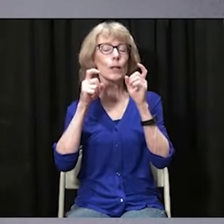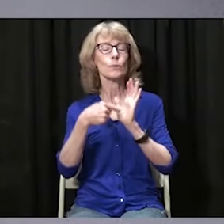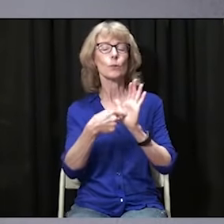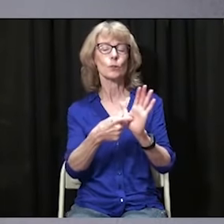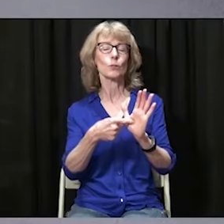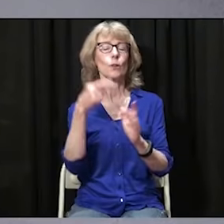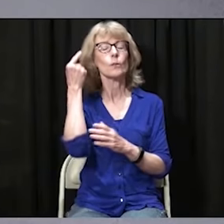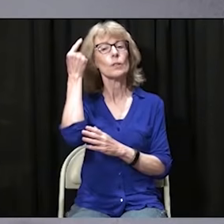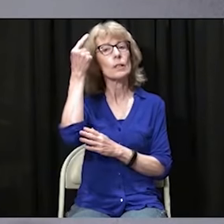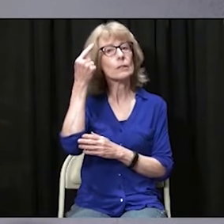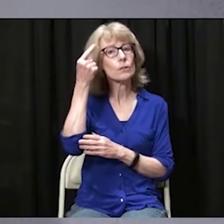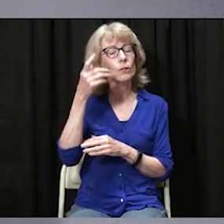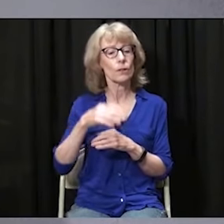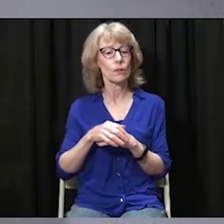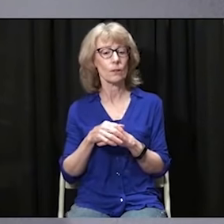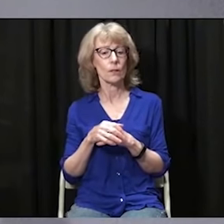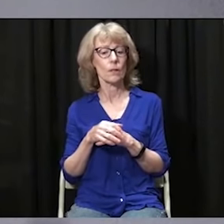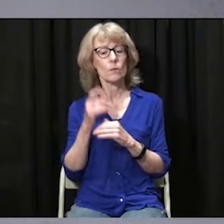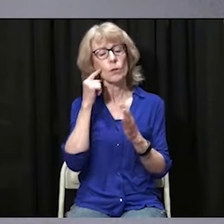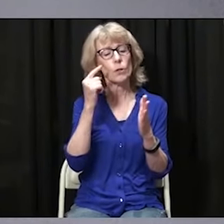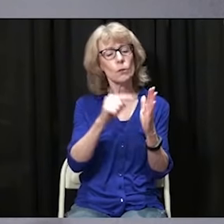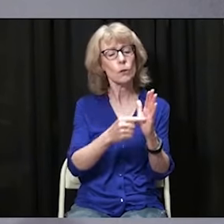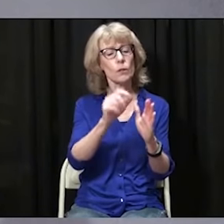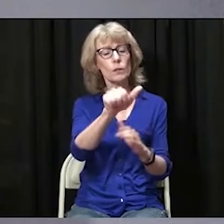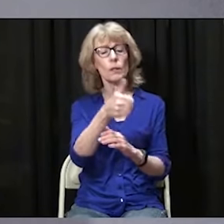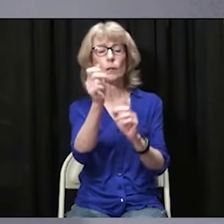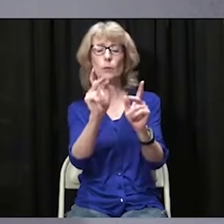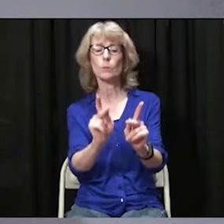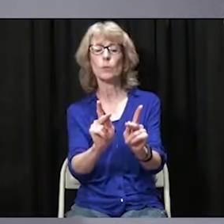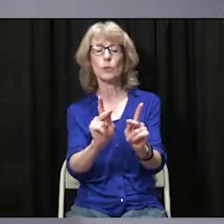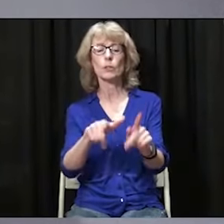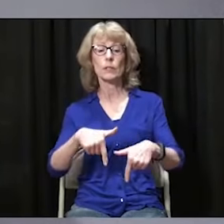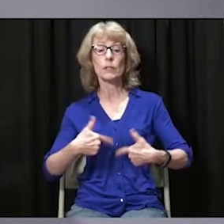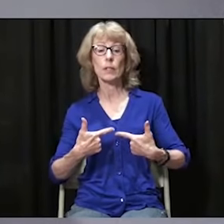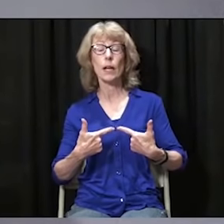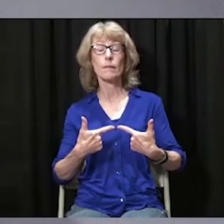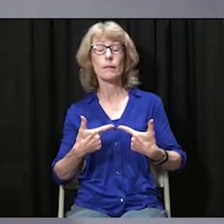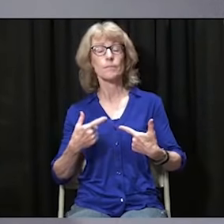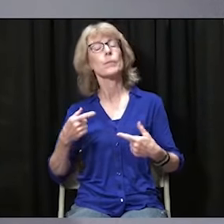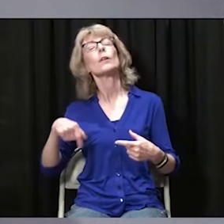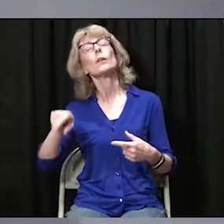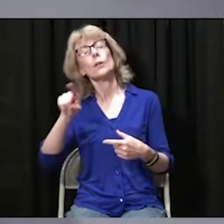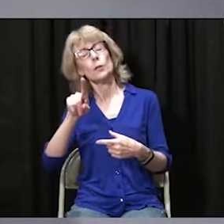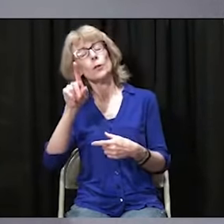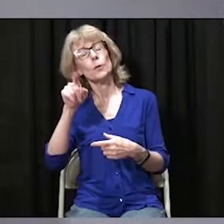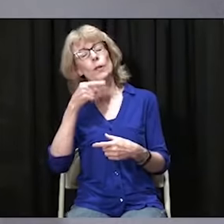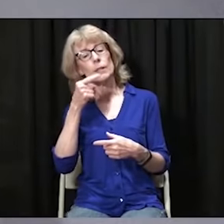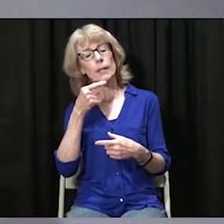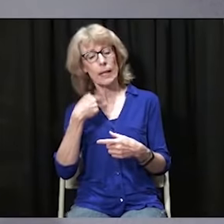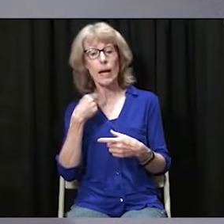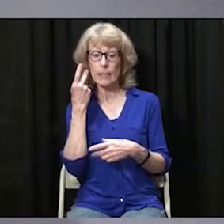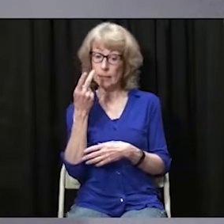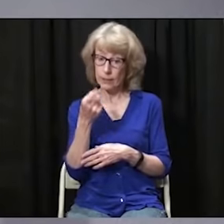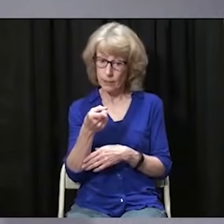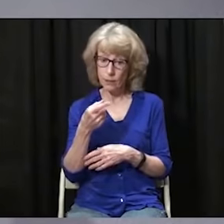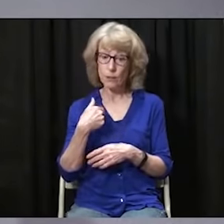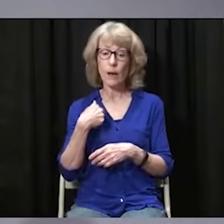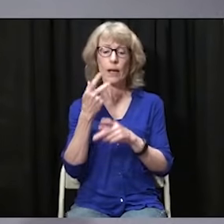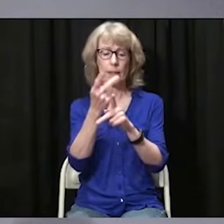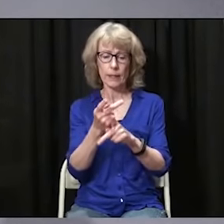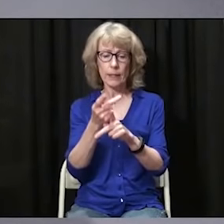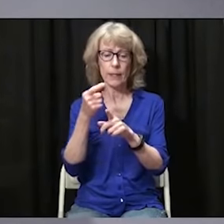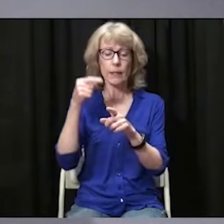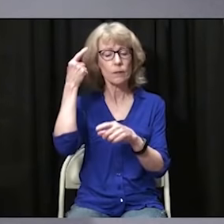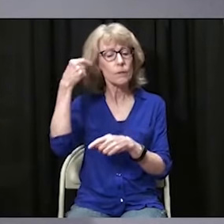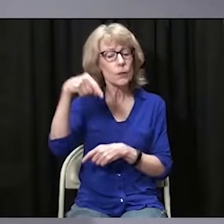designed to look at the life of somebody else in the church and simply say, I see you, I care for you, I value